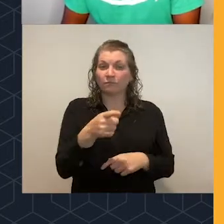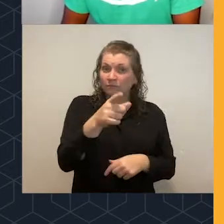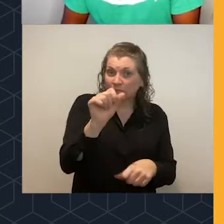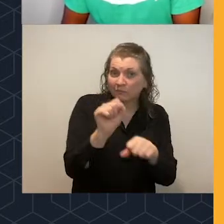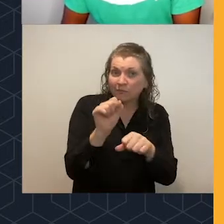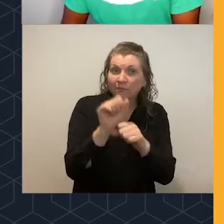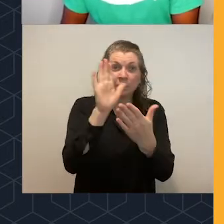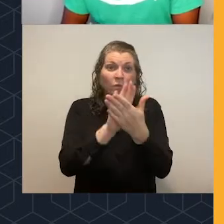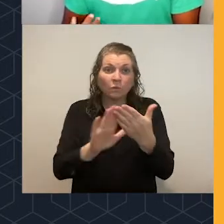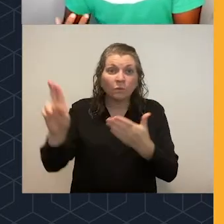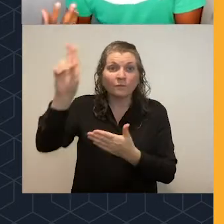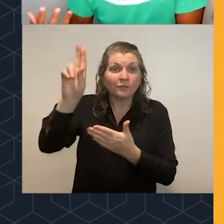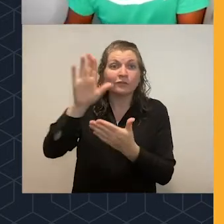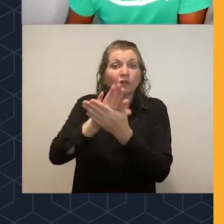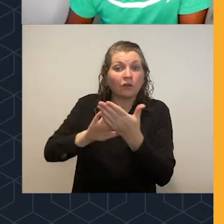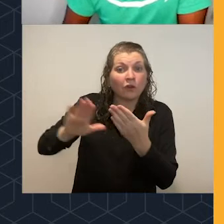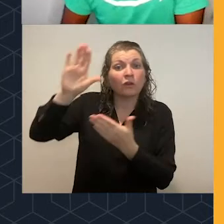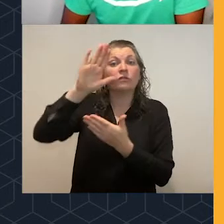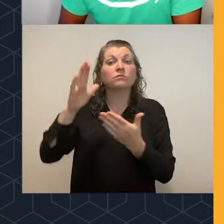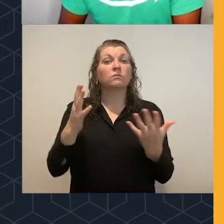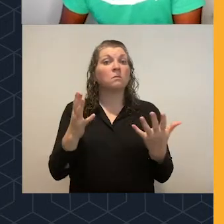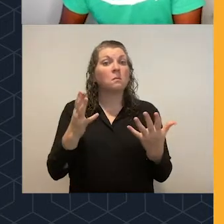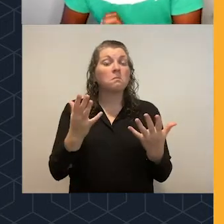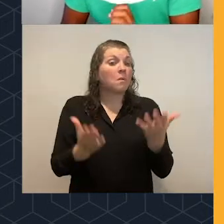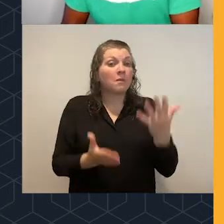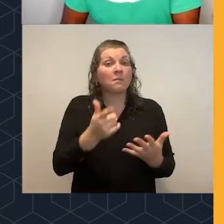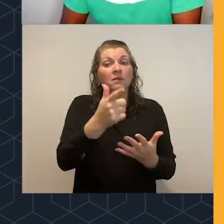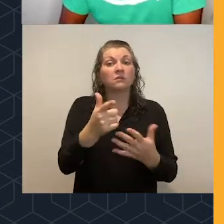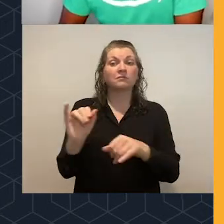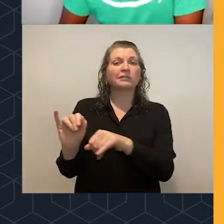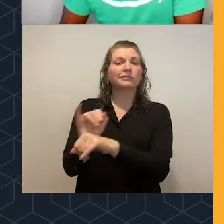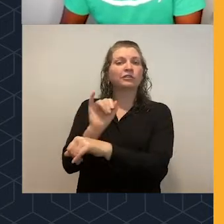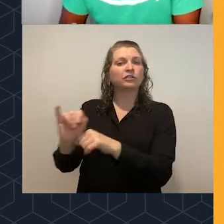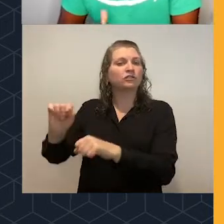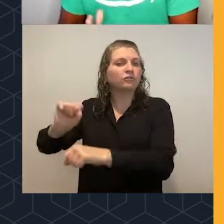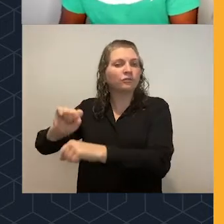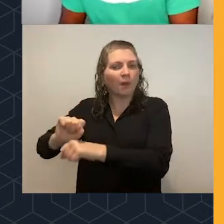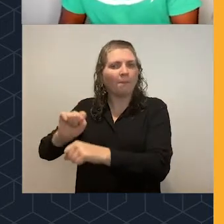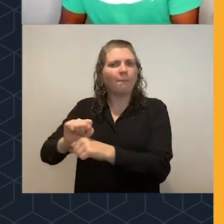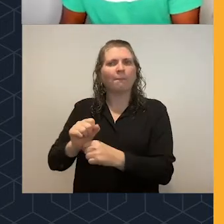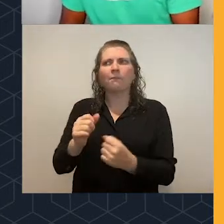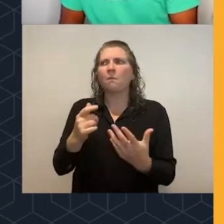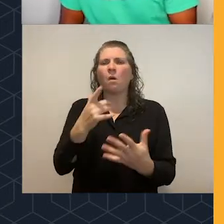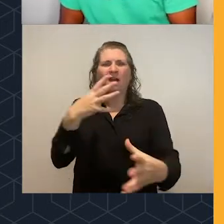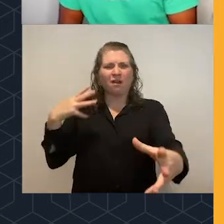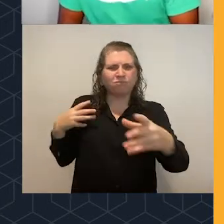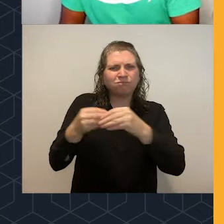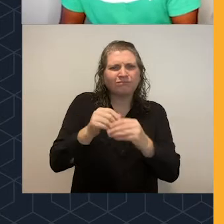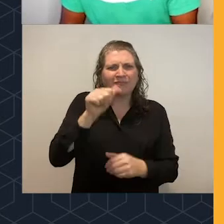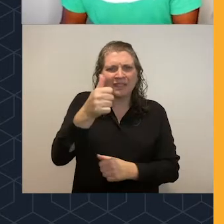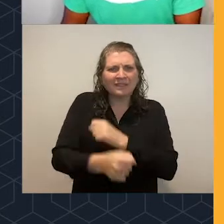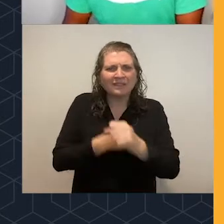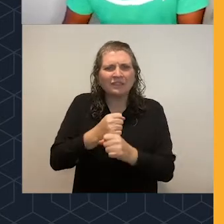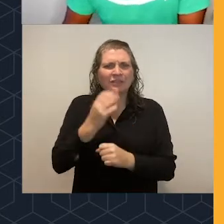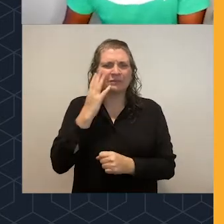me and say, you know, should I submit a 2-pager resume? Should I submit a 1-pager resume? It's really going to be different on the type of candidate. If